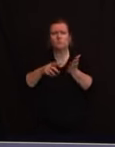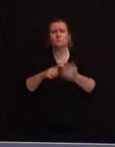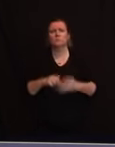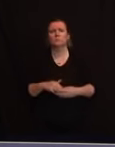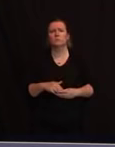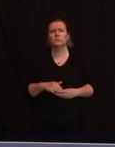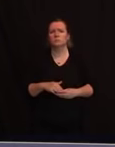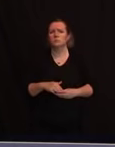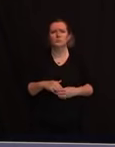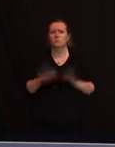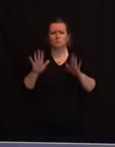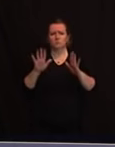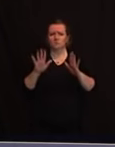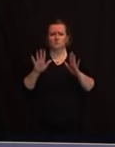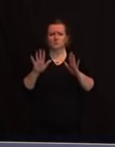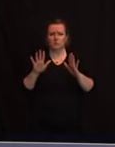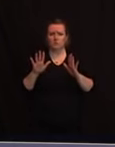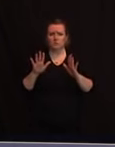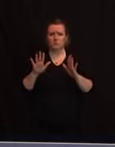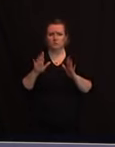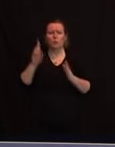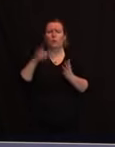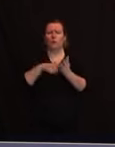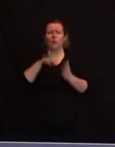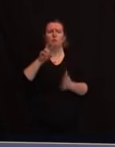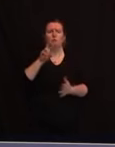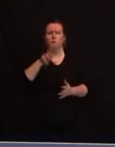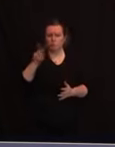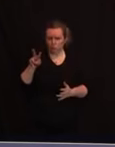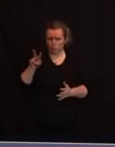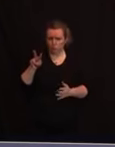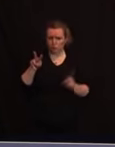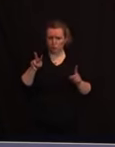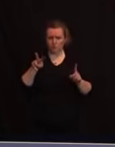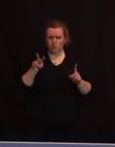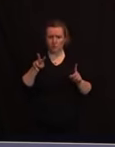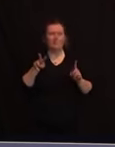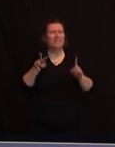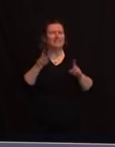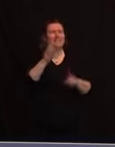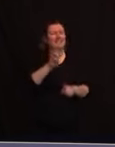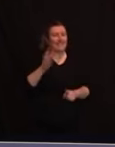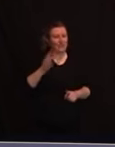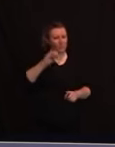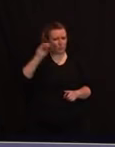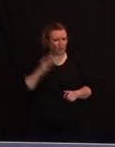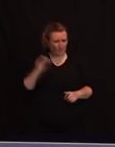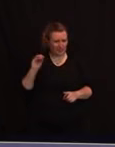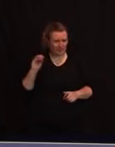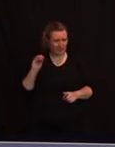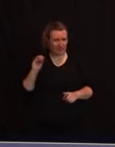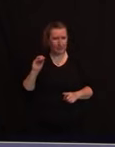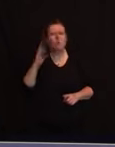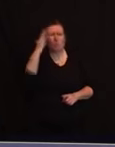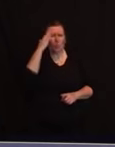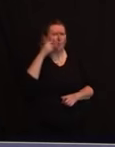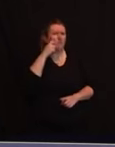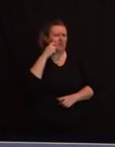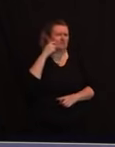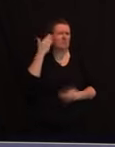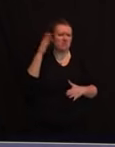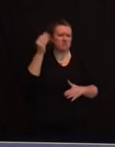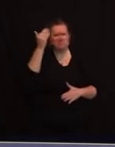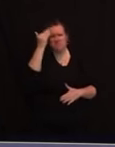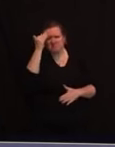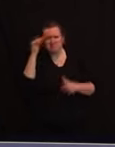that. Of 1,122, 66% we know the race. Sorry for